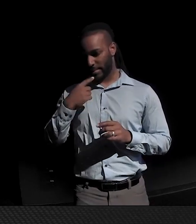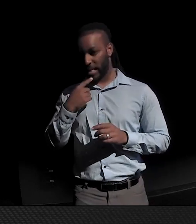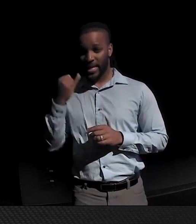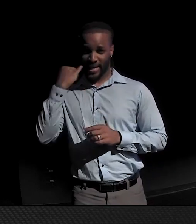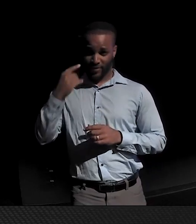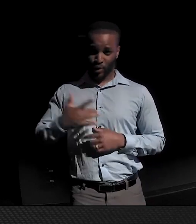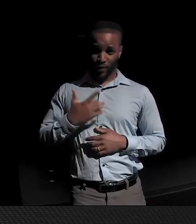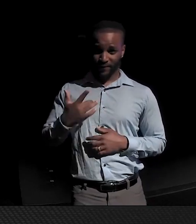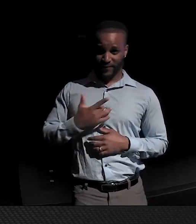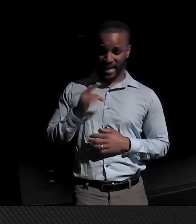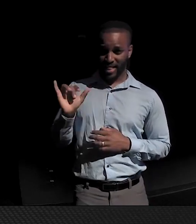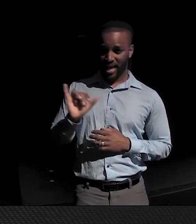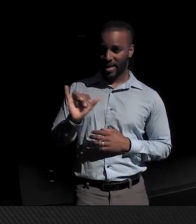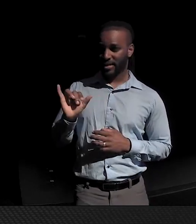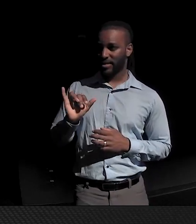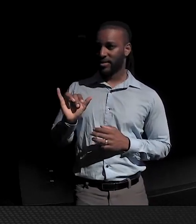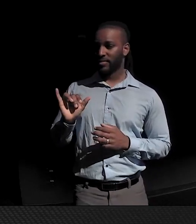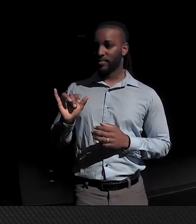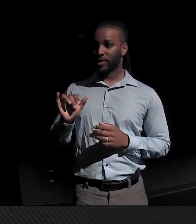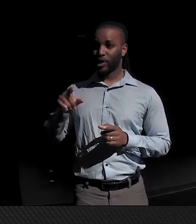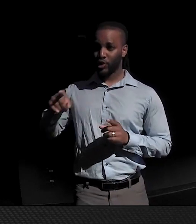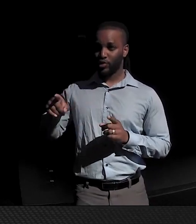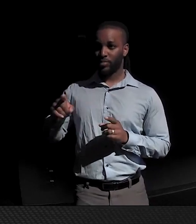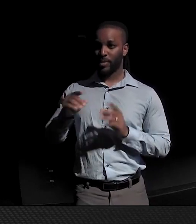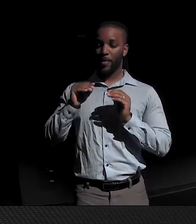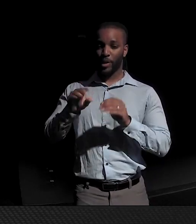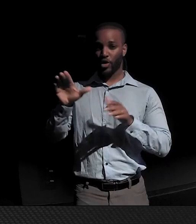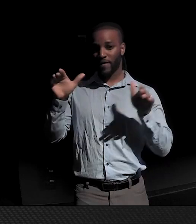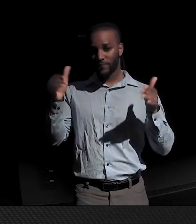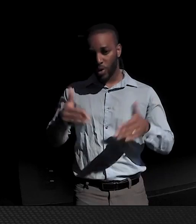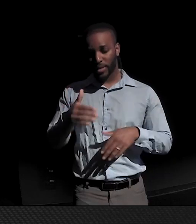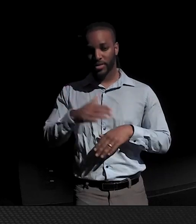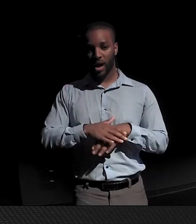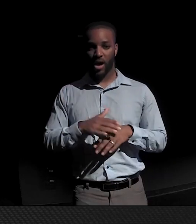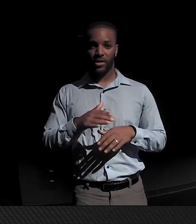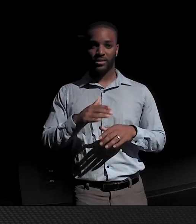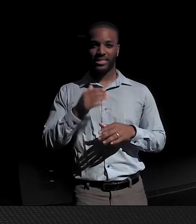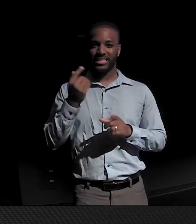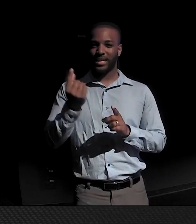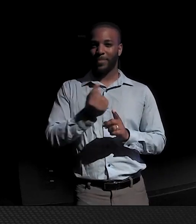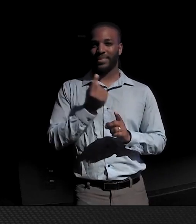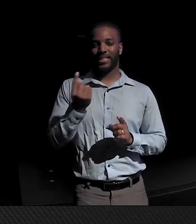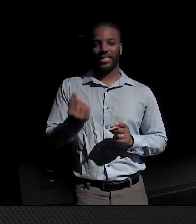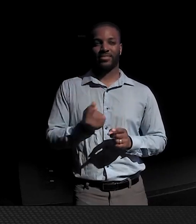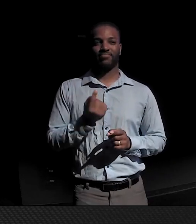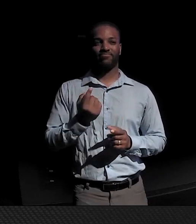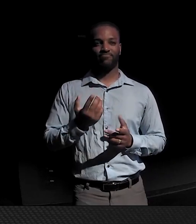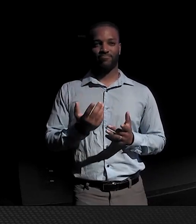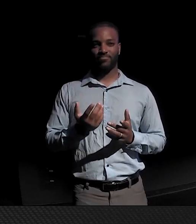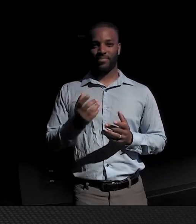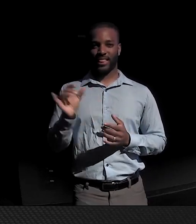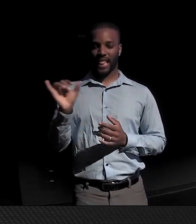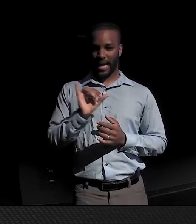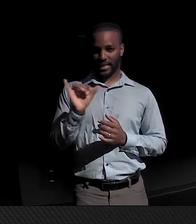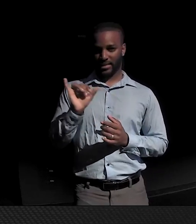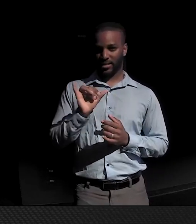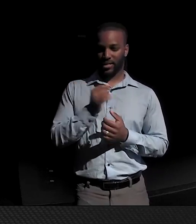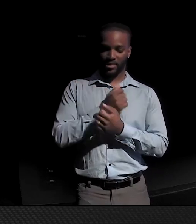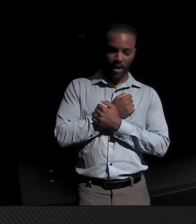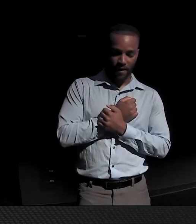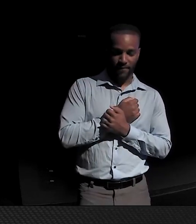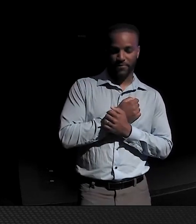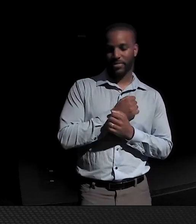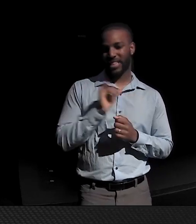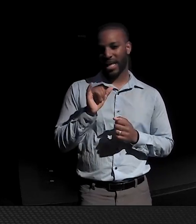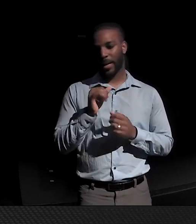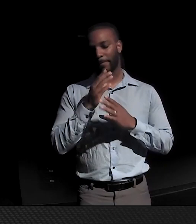you feel like you've been putting your focus on something like love,